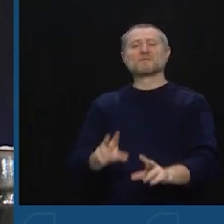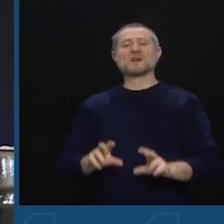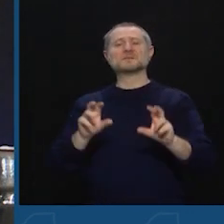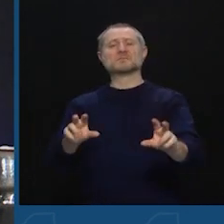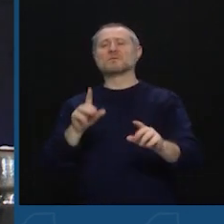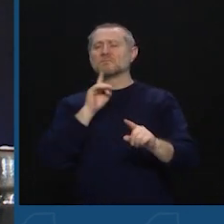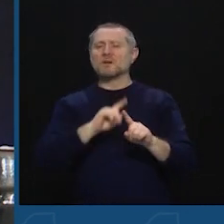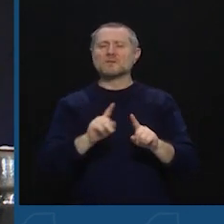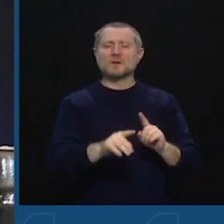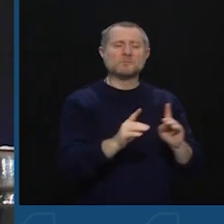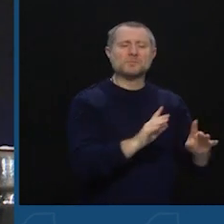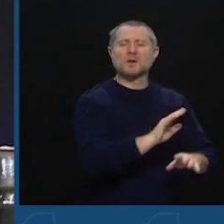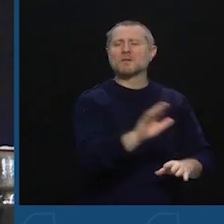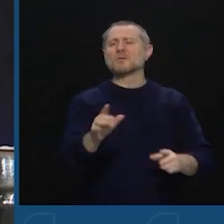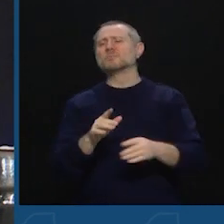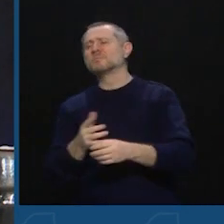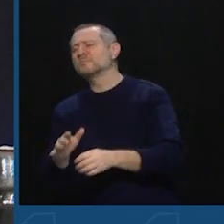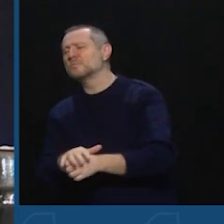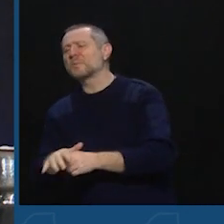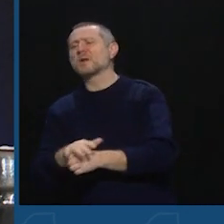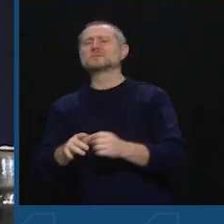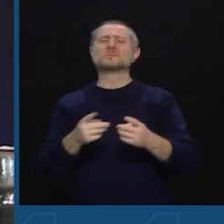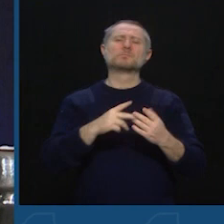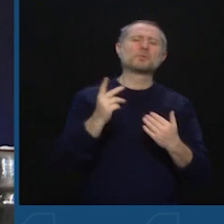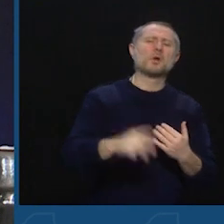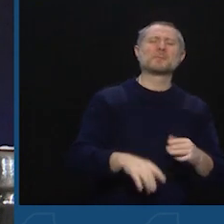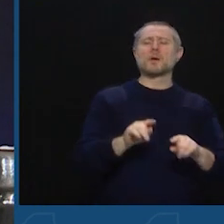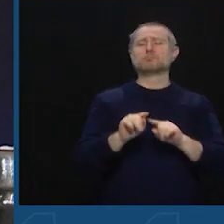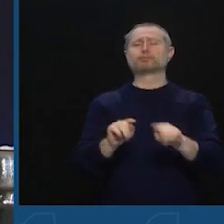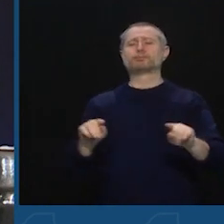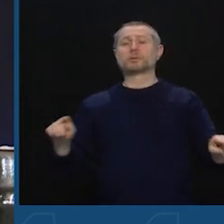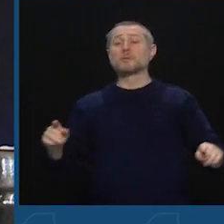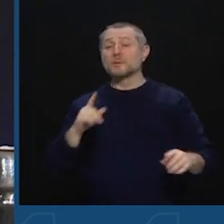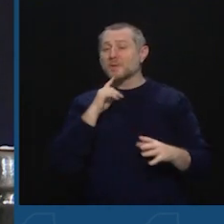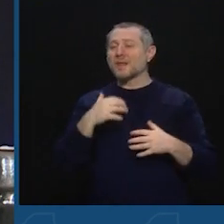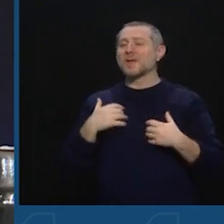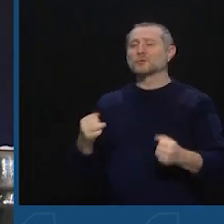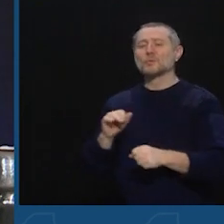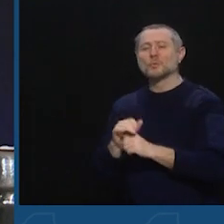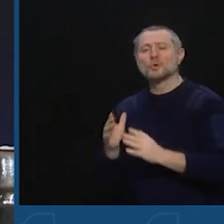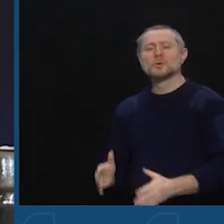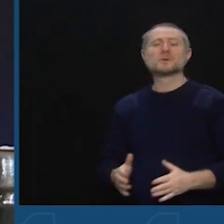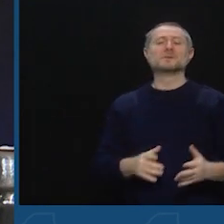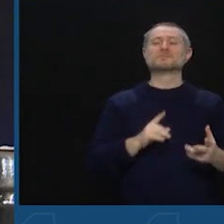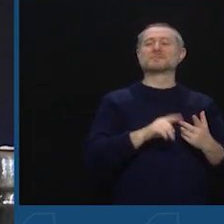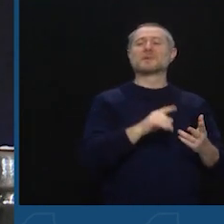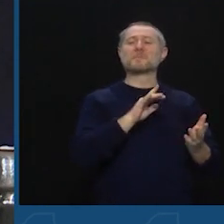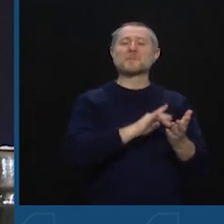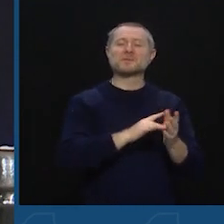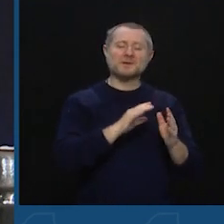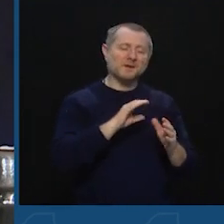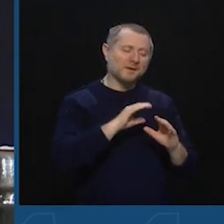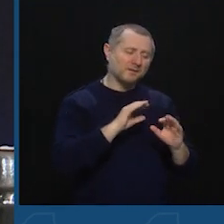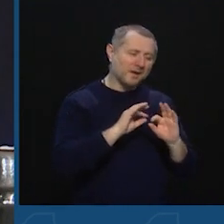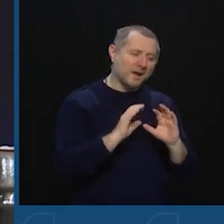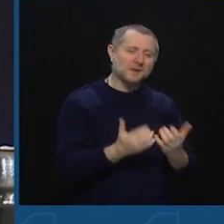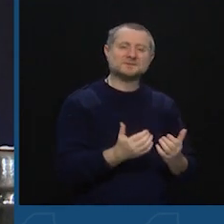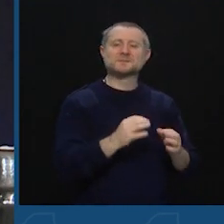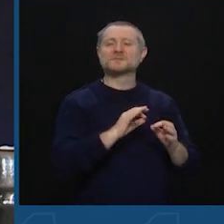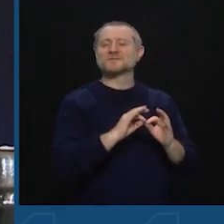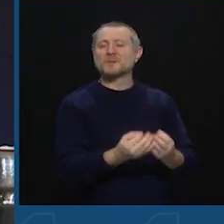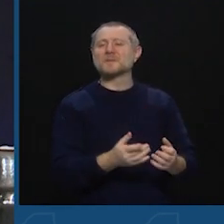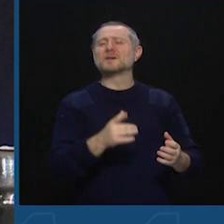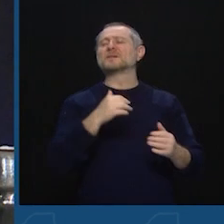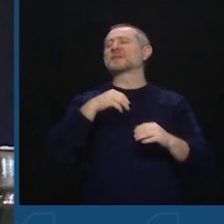and programs that will happen, from healthcare workers and middle-class families to infrastructure,